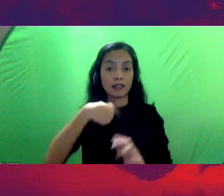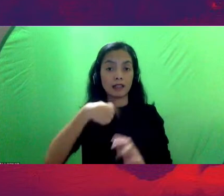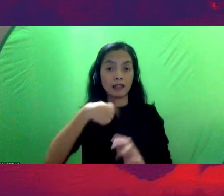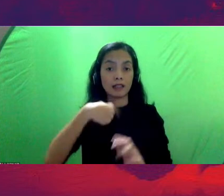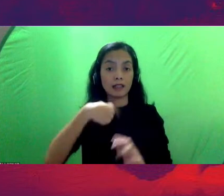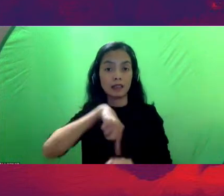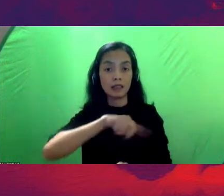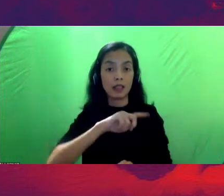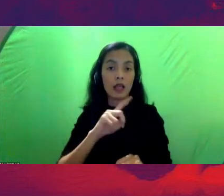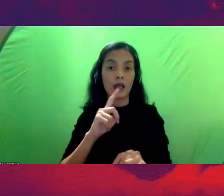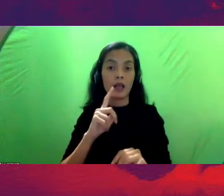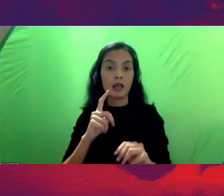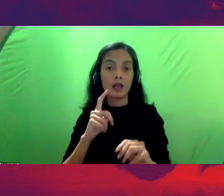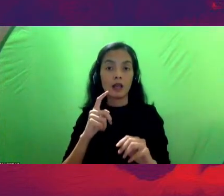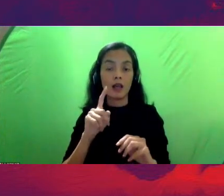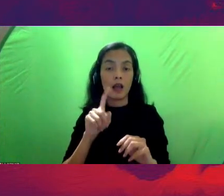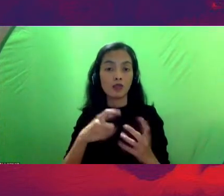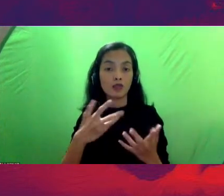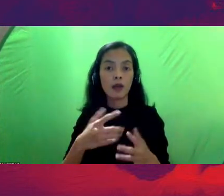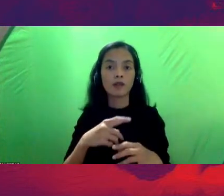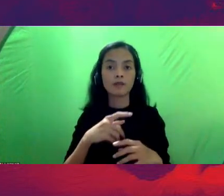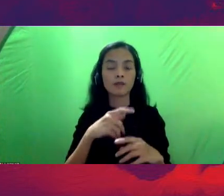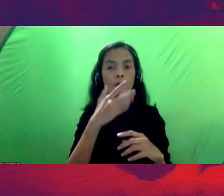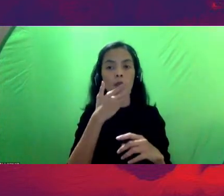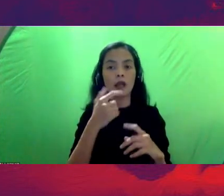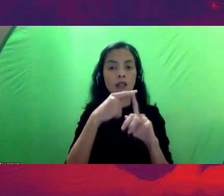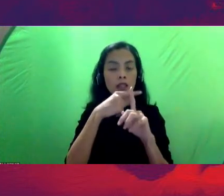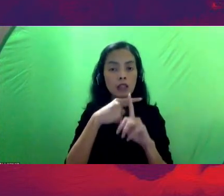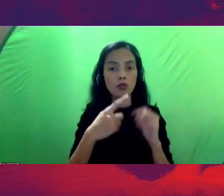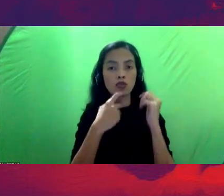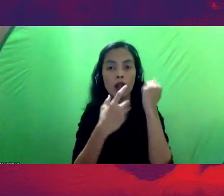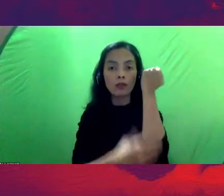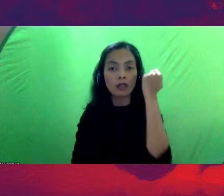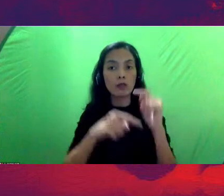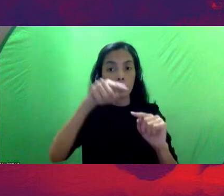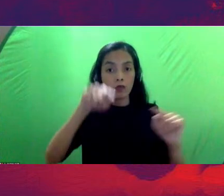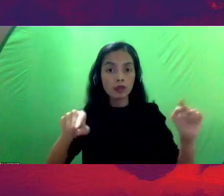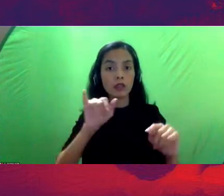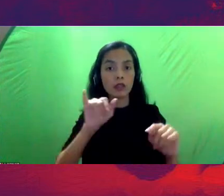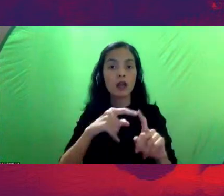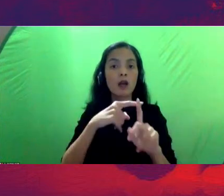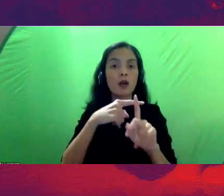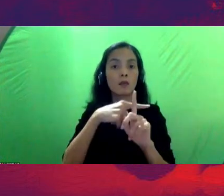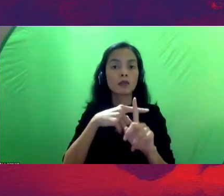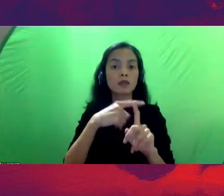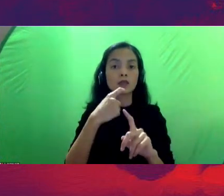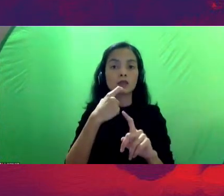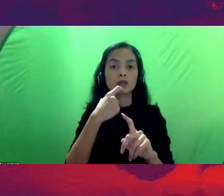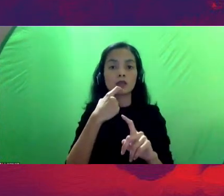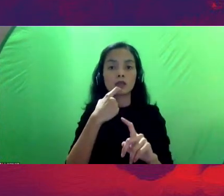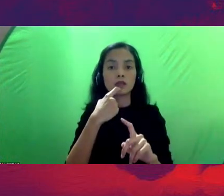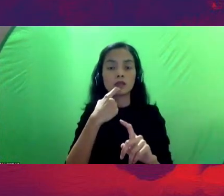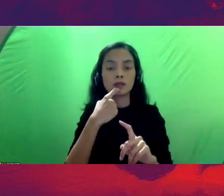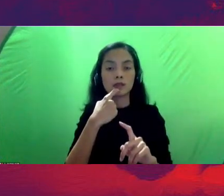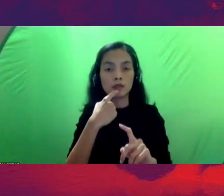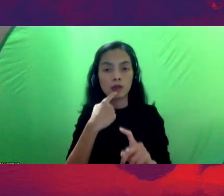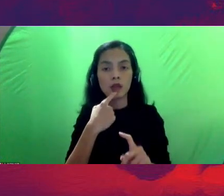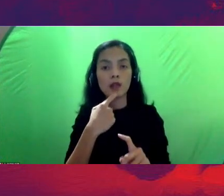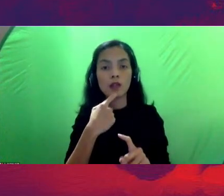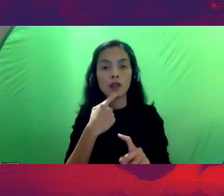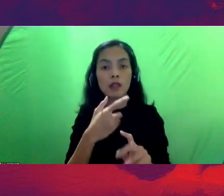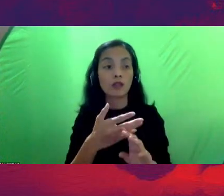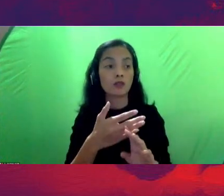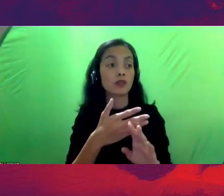do measure poverty in terms of multidimensional as complementary to the monetary poverty that has existed for many